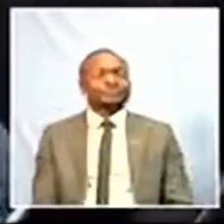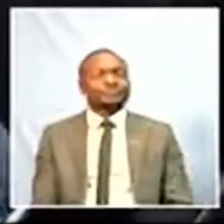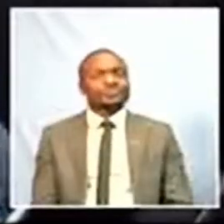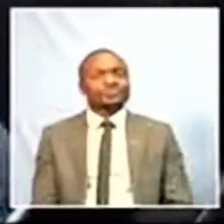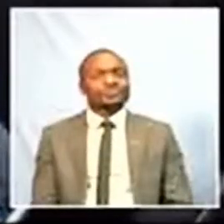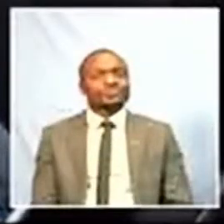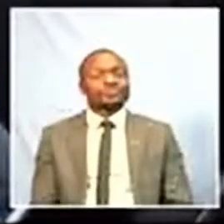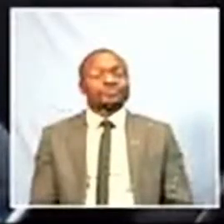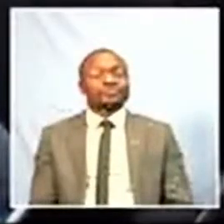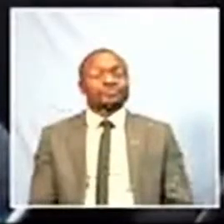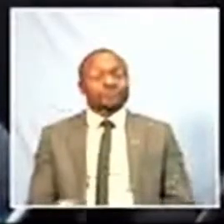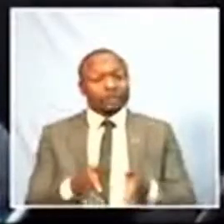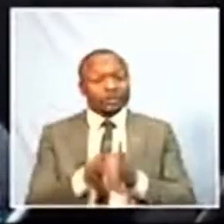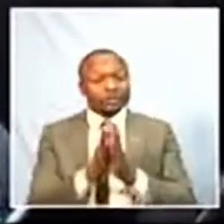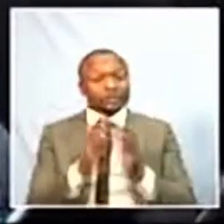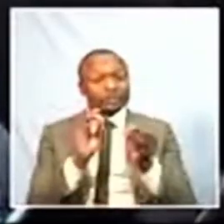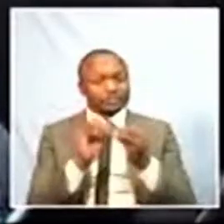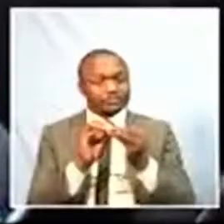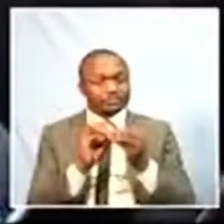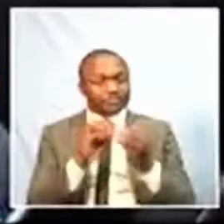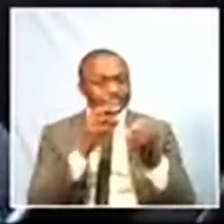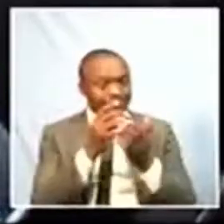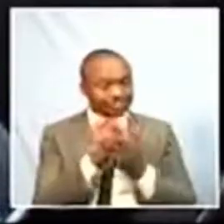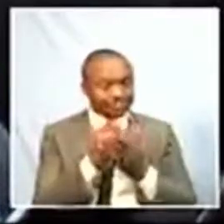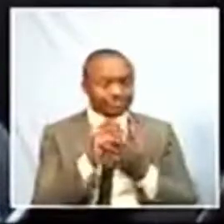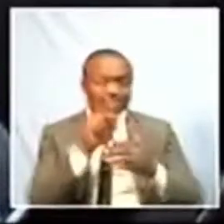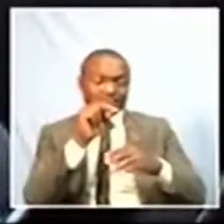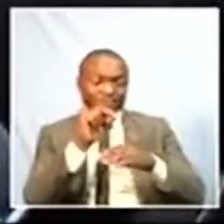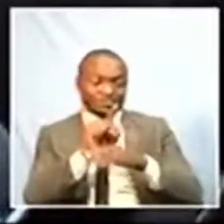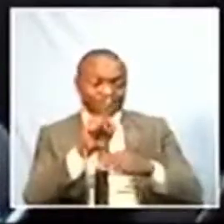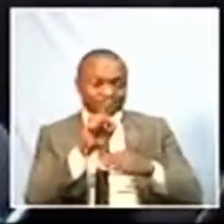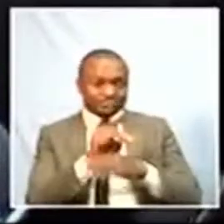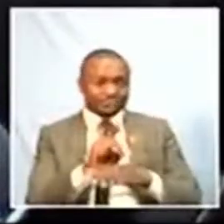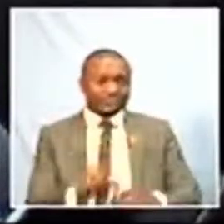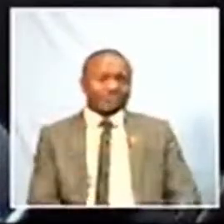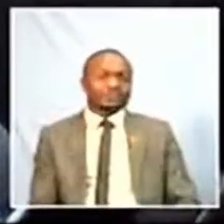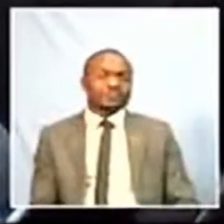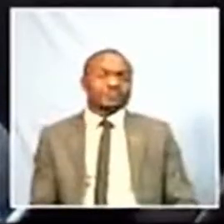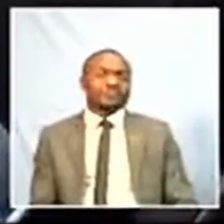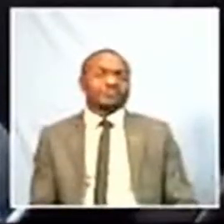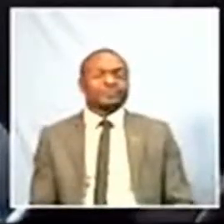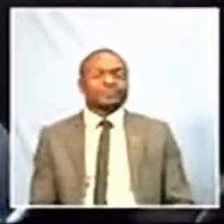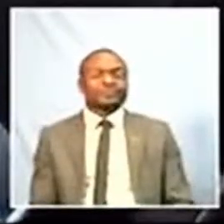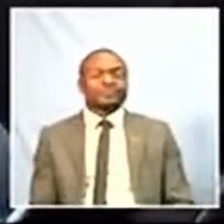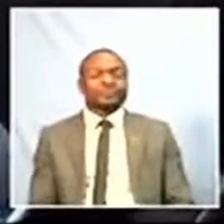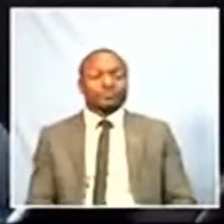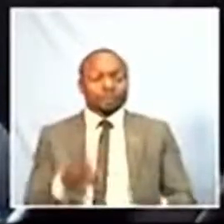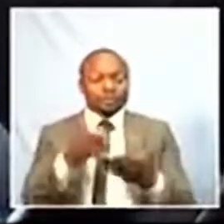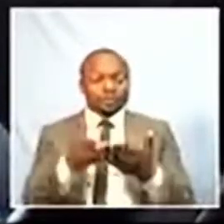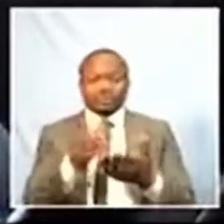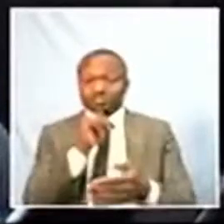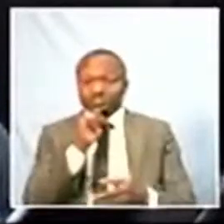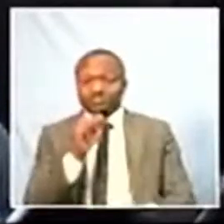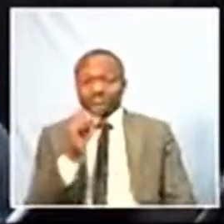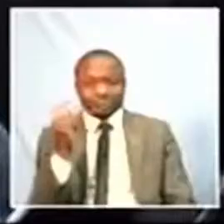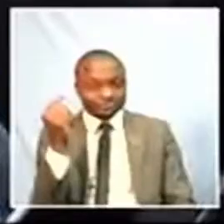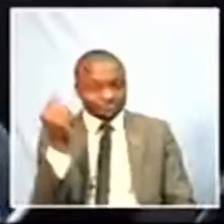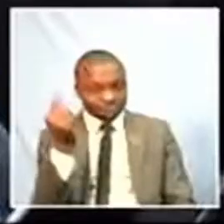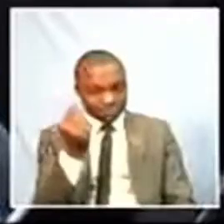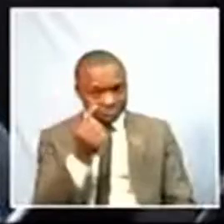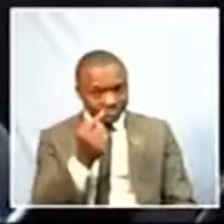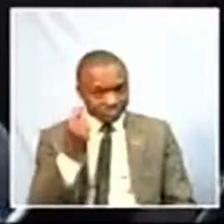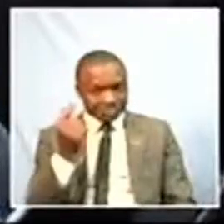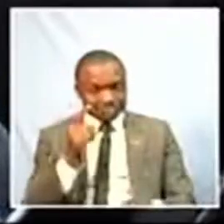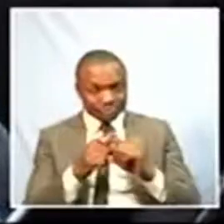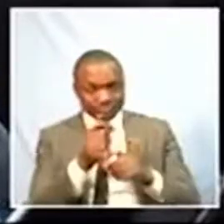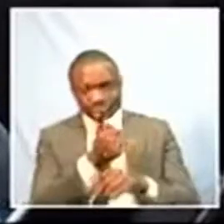and is seeking more financing for the project. So this is not the only one. There's another